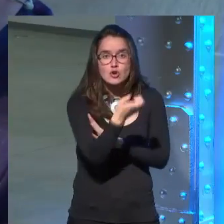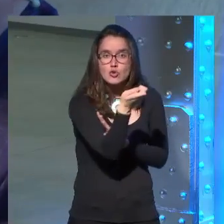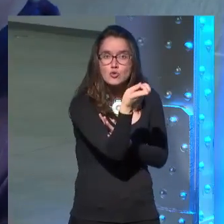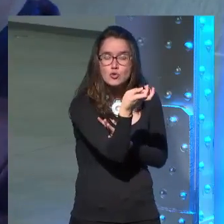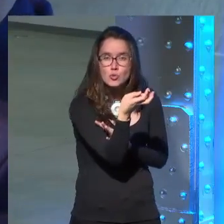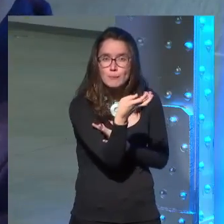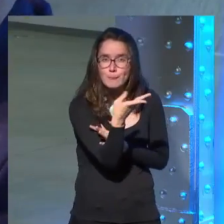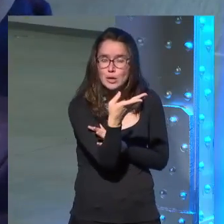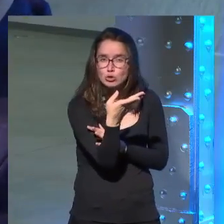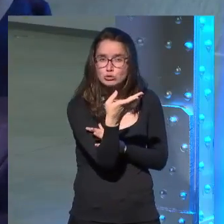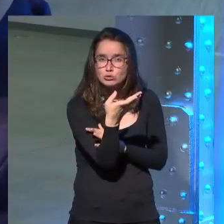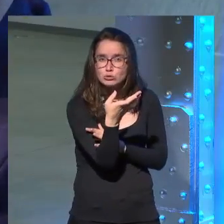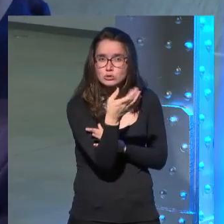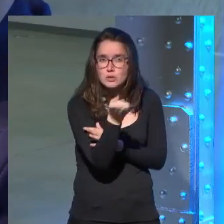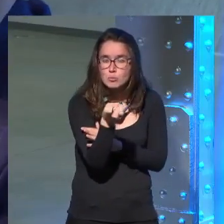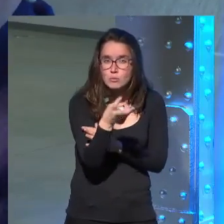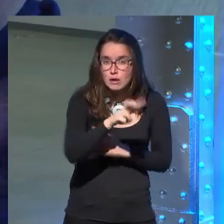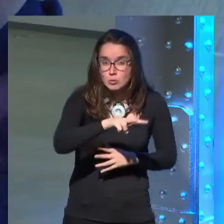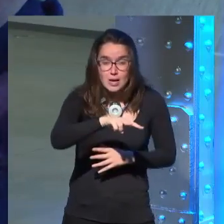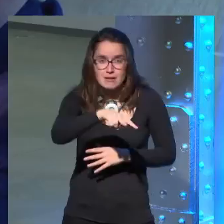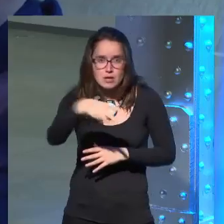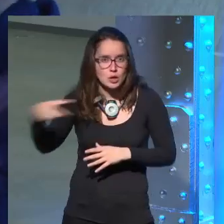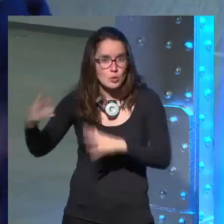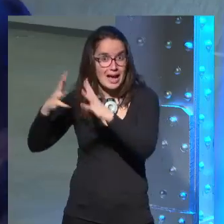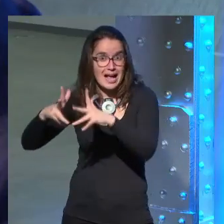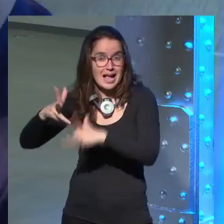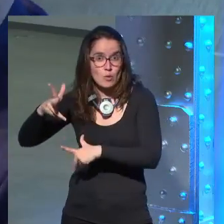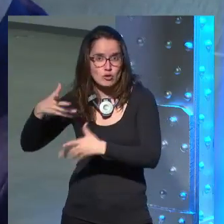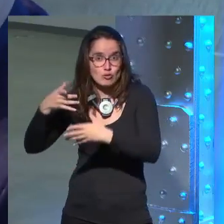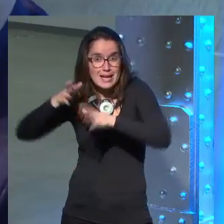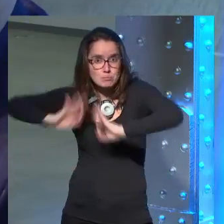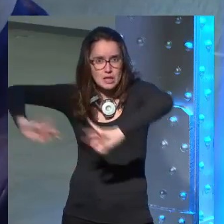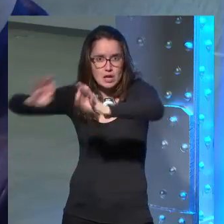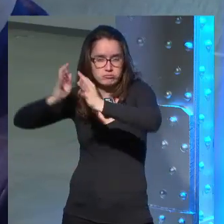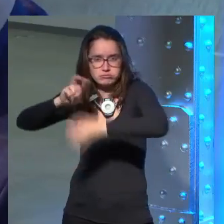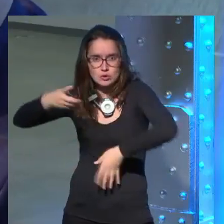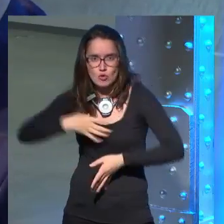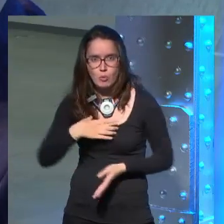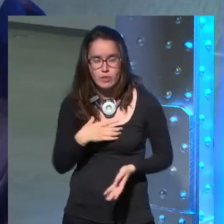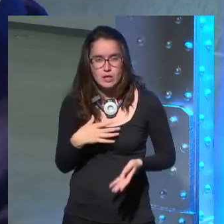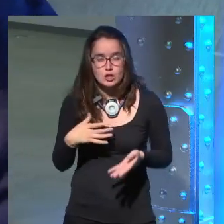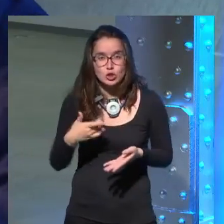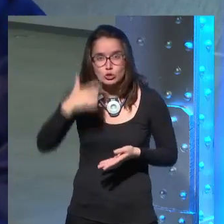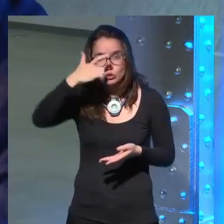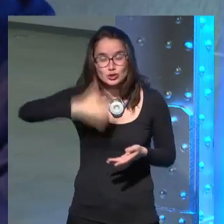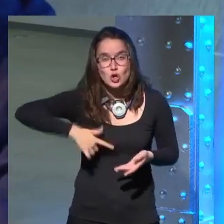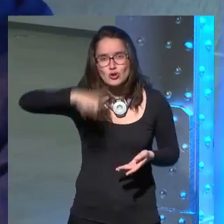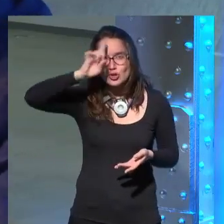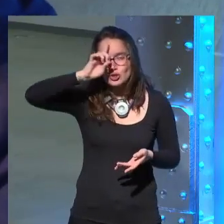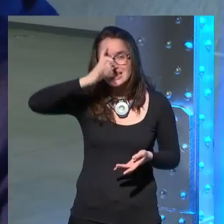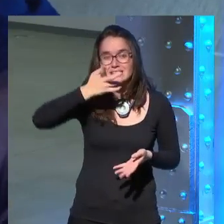And I think I was hankering after questions that I could categorically identify as unknowable, rather